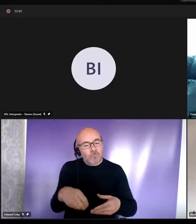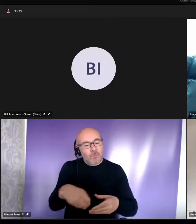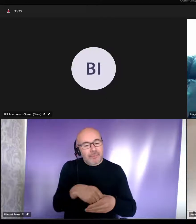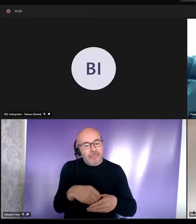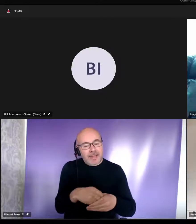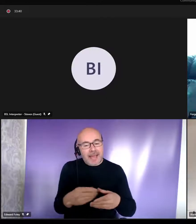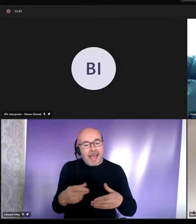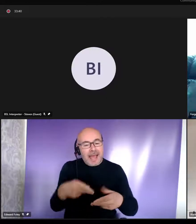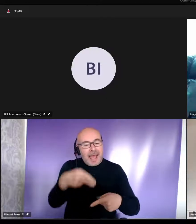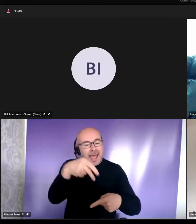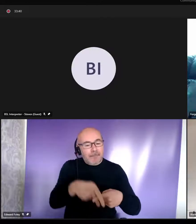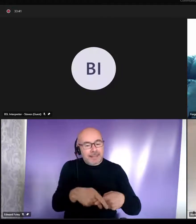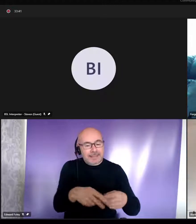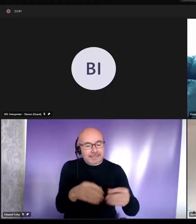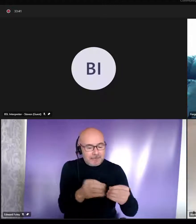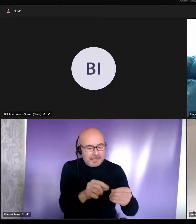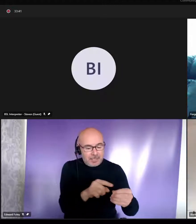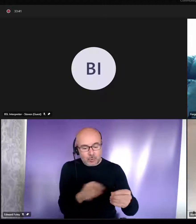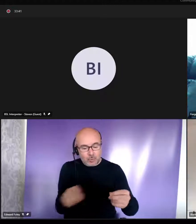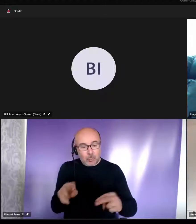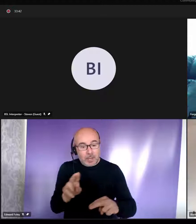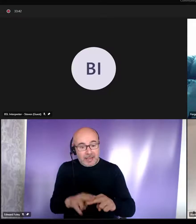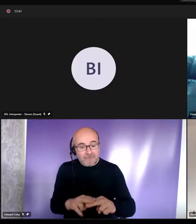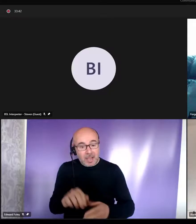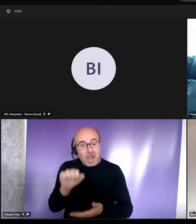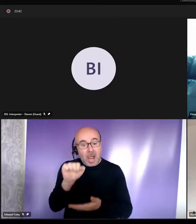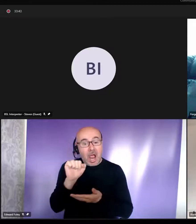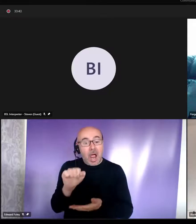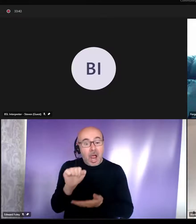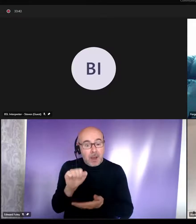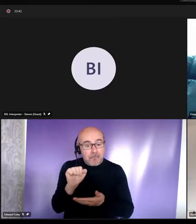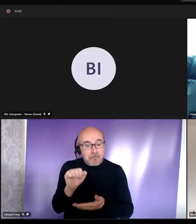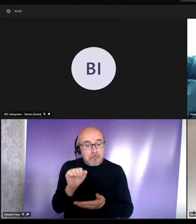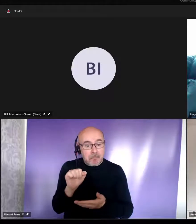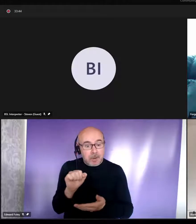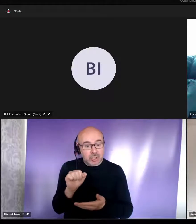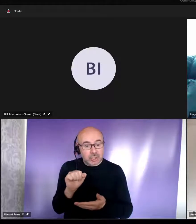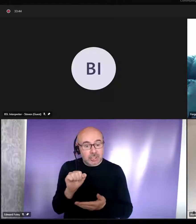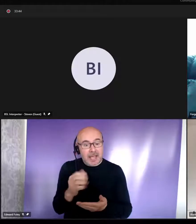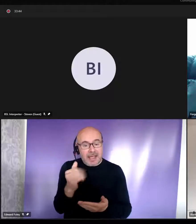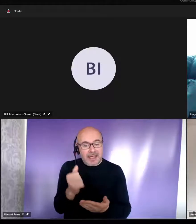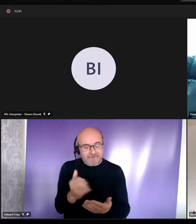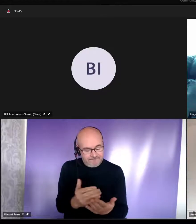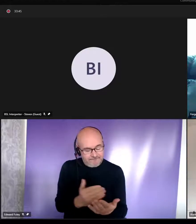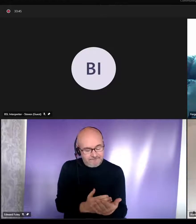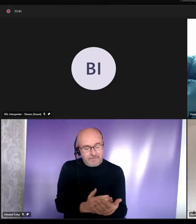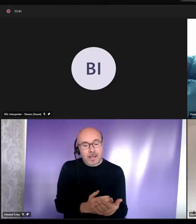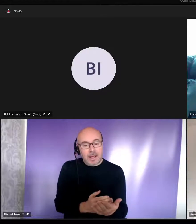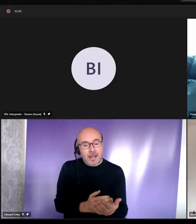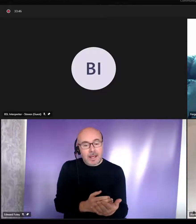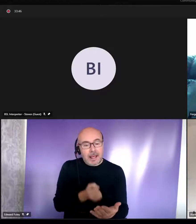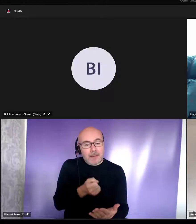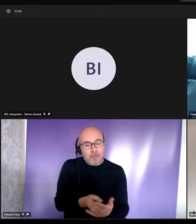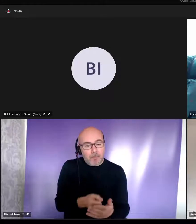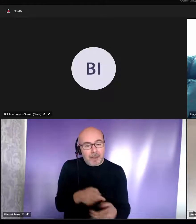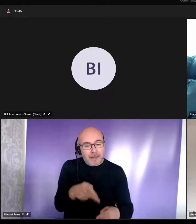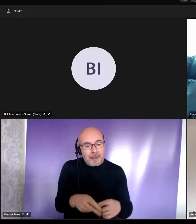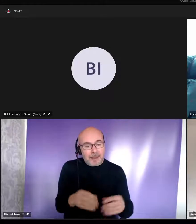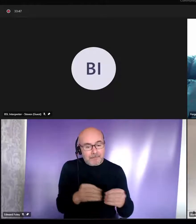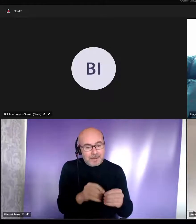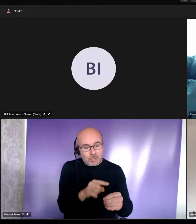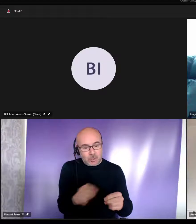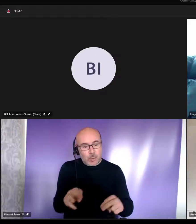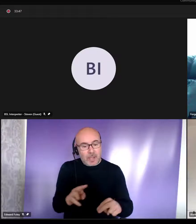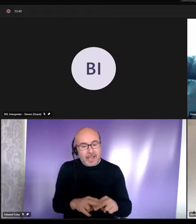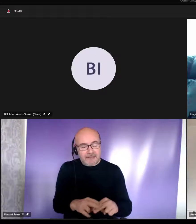F. Budget variants are set out at the bottom of Appendix B to F, and these reflect updates to Community